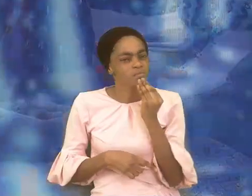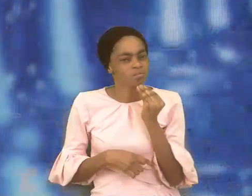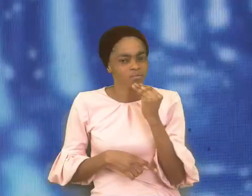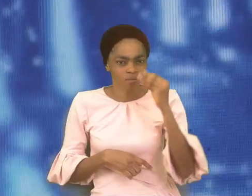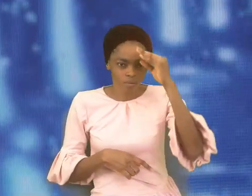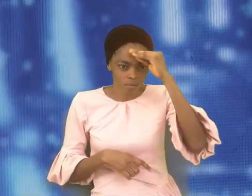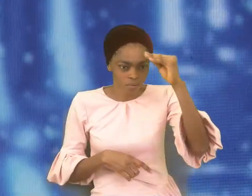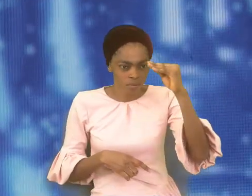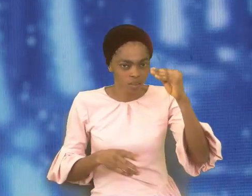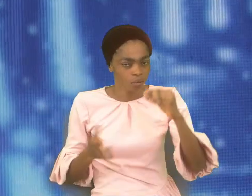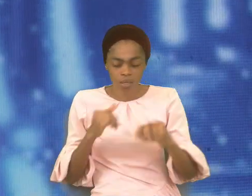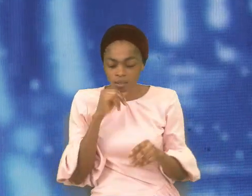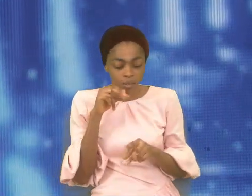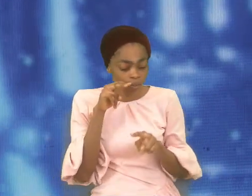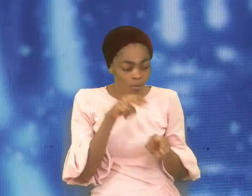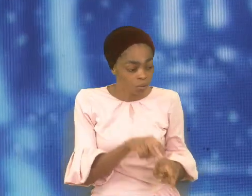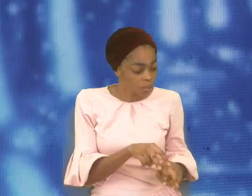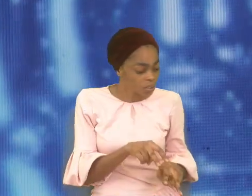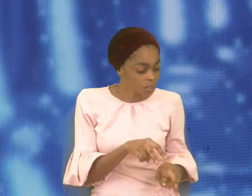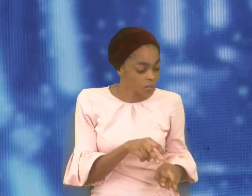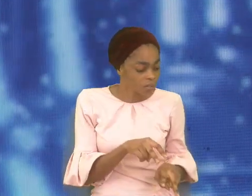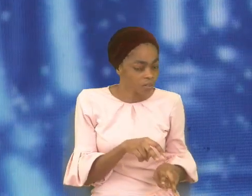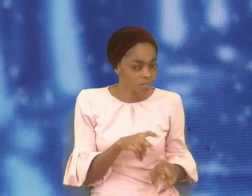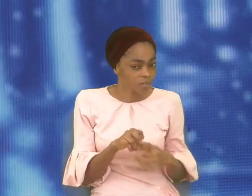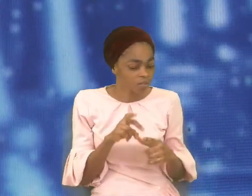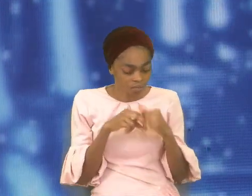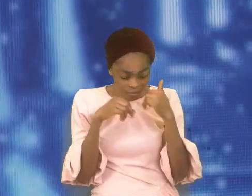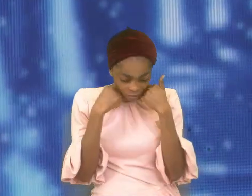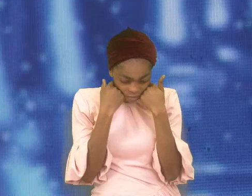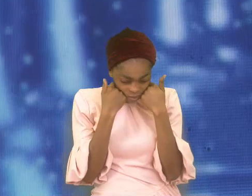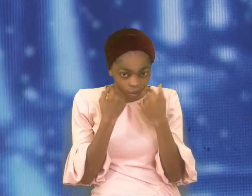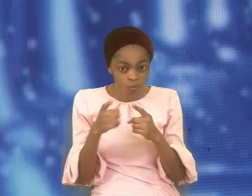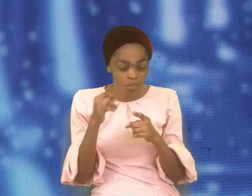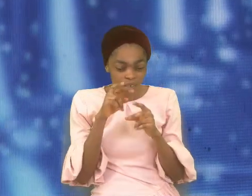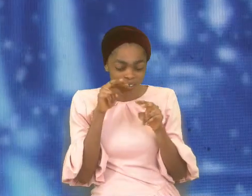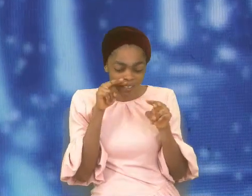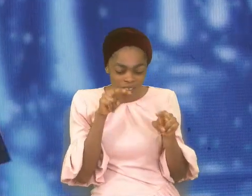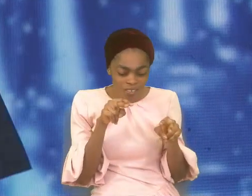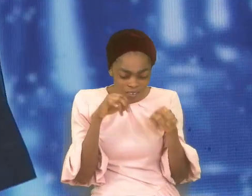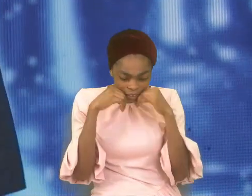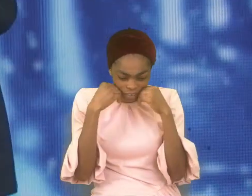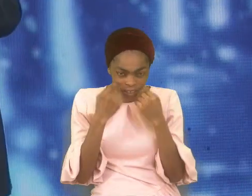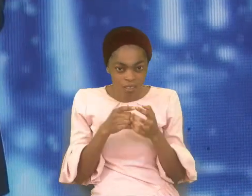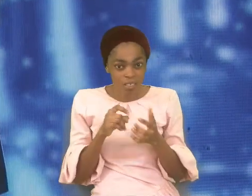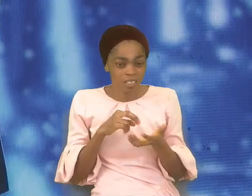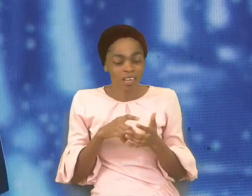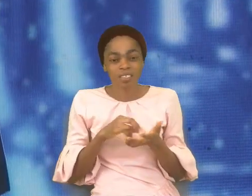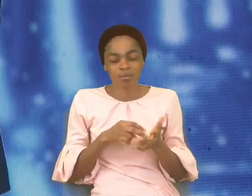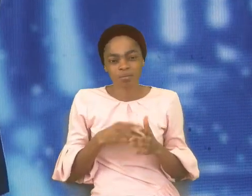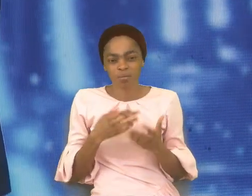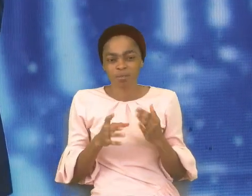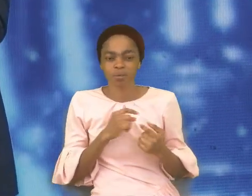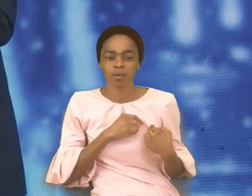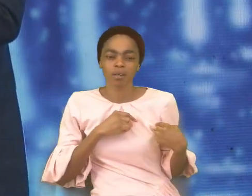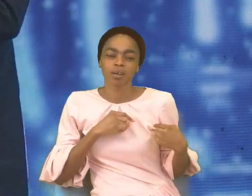looking down, it's like you're guilty about something. You're afraid of something. You don't want to be detected.